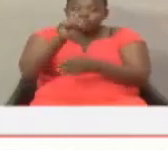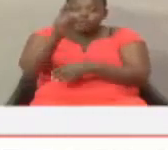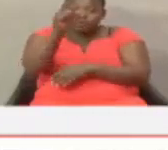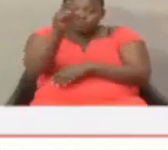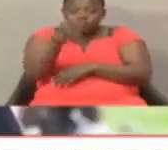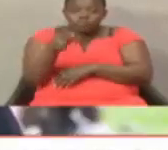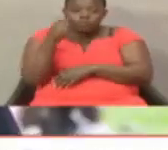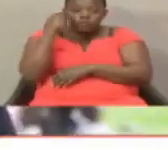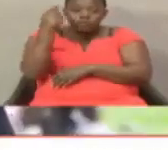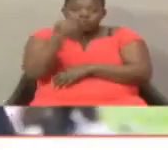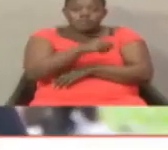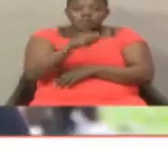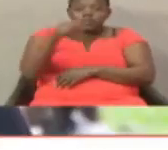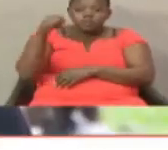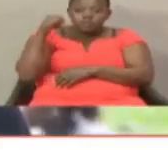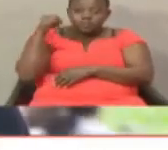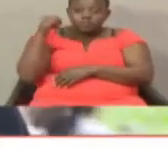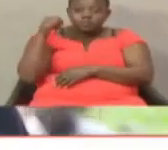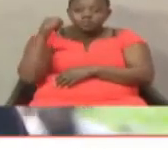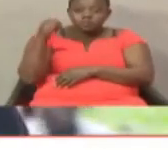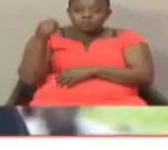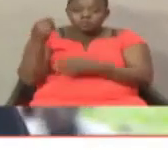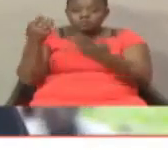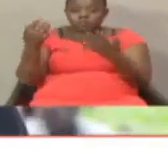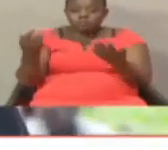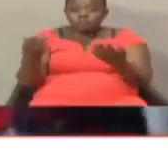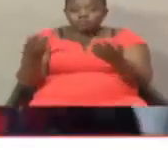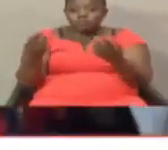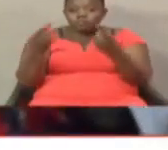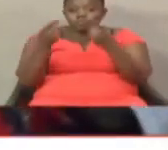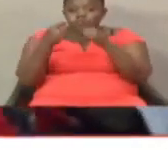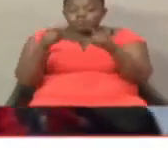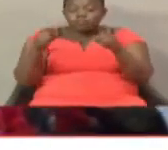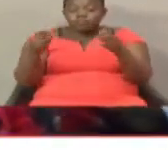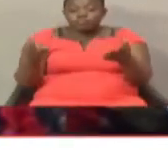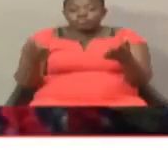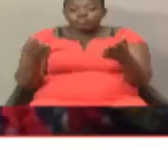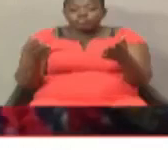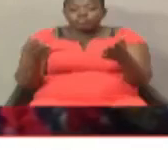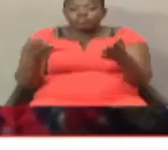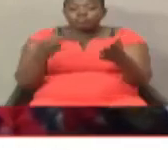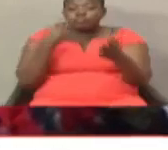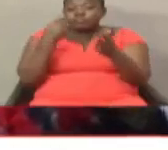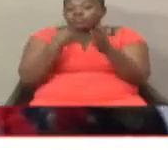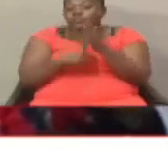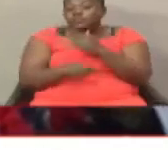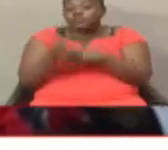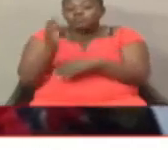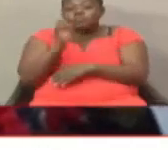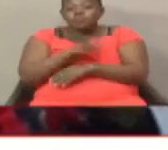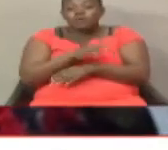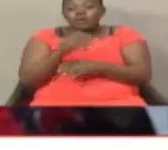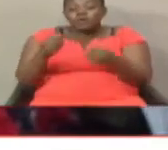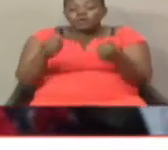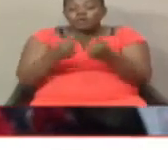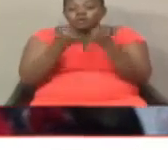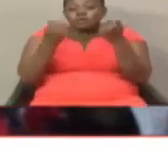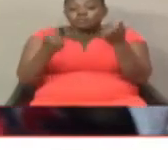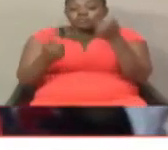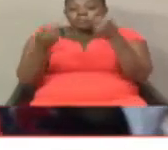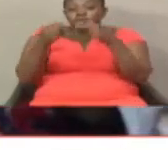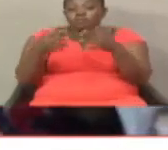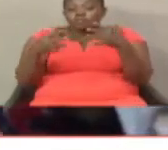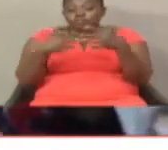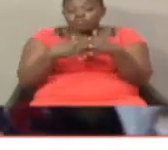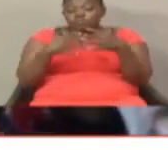okulabika olunaku lw'eggulo amawulire maanyi gabadde gajja. Ernest Mwikirize agambye nti kibi nnyo kubanga akabenje kano akagwa ku